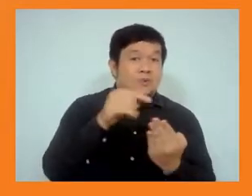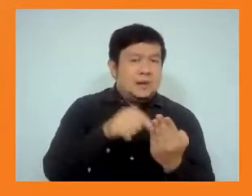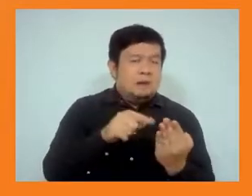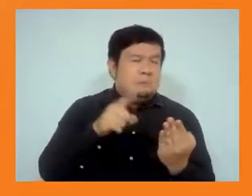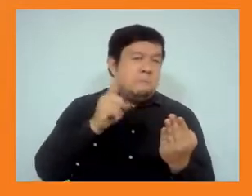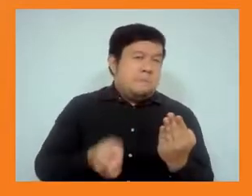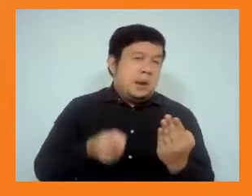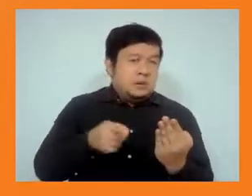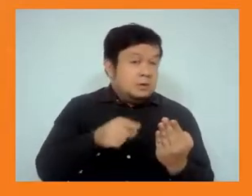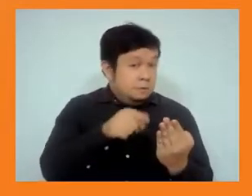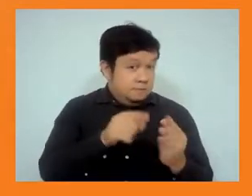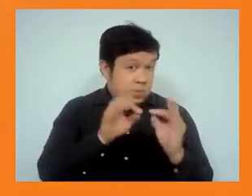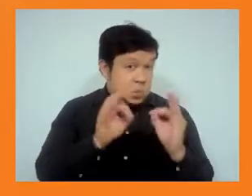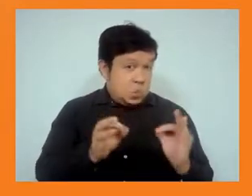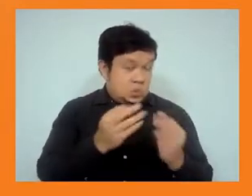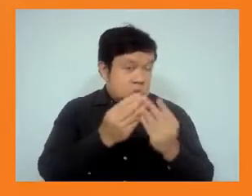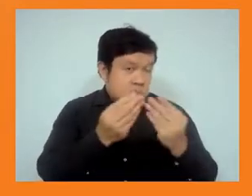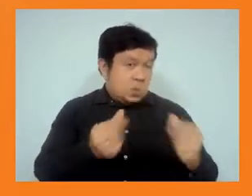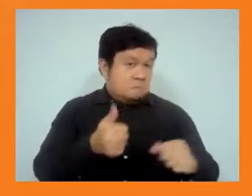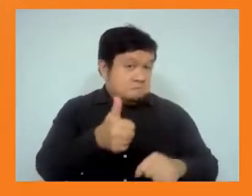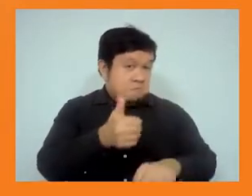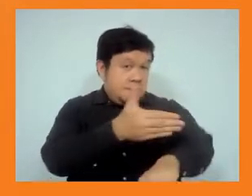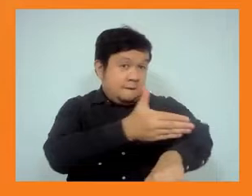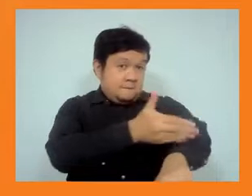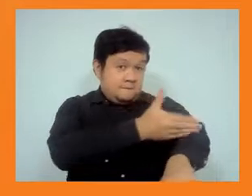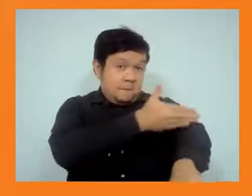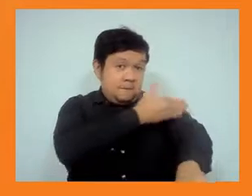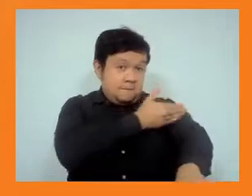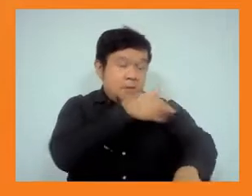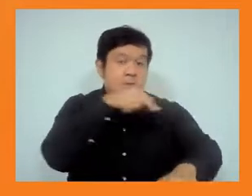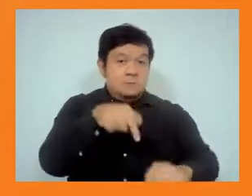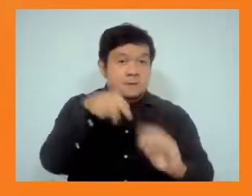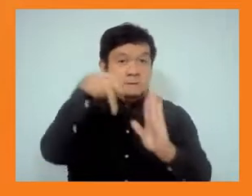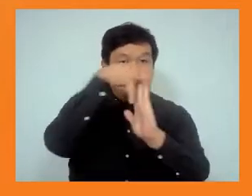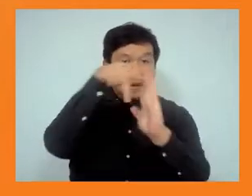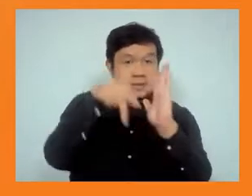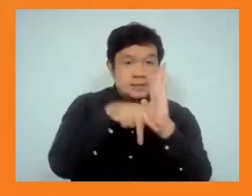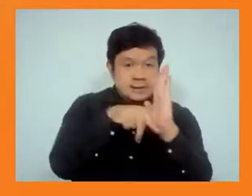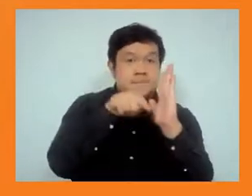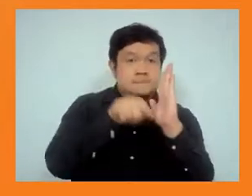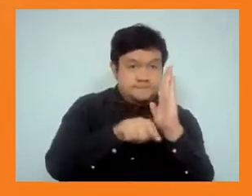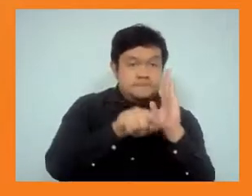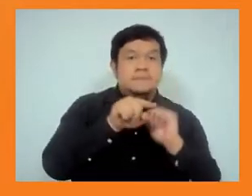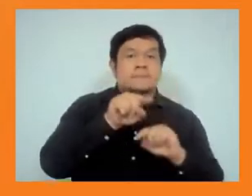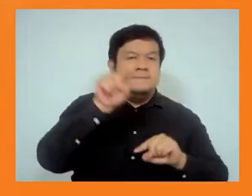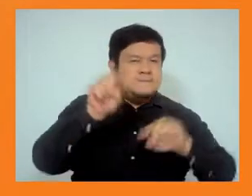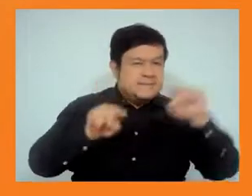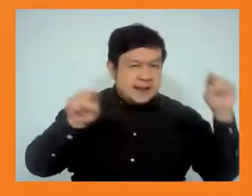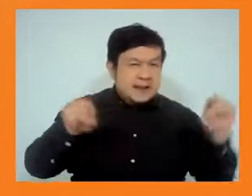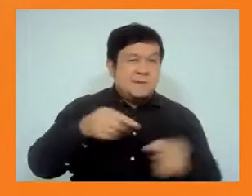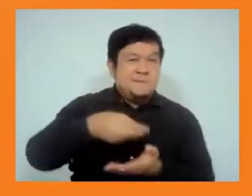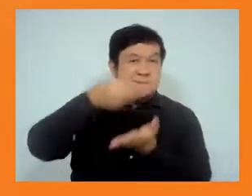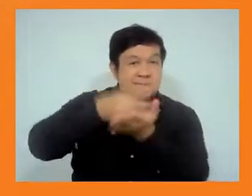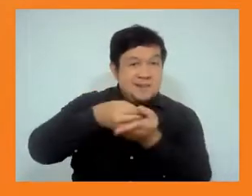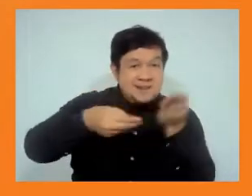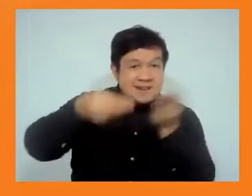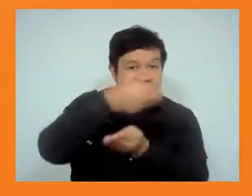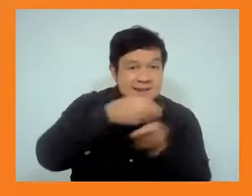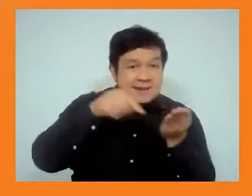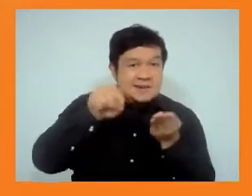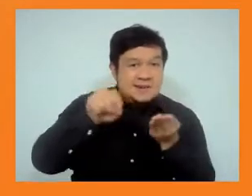ground. Well, first of all, good afternoon, good morning, good evening, wherever you are, and thank you for joining us. I am